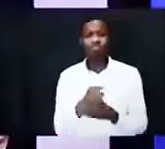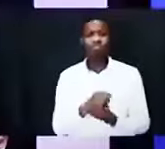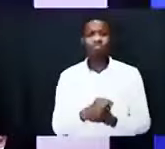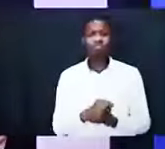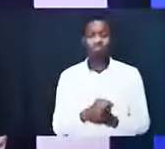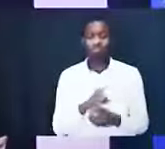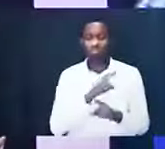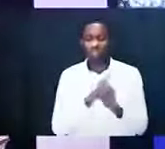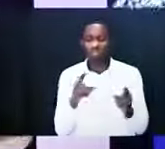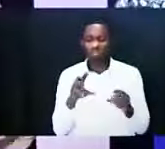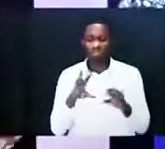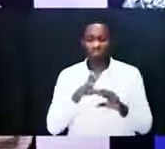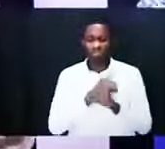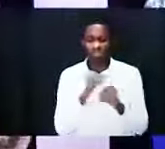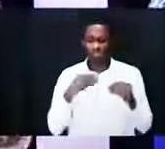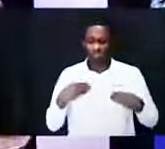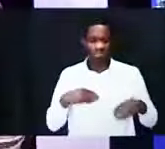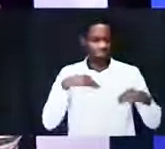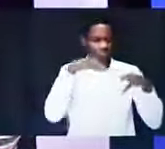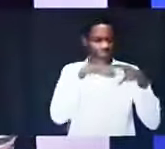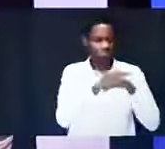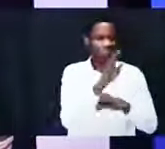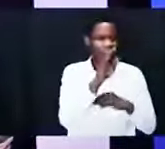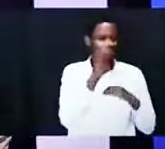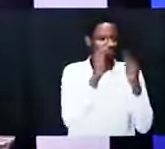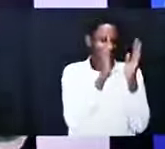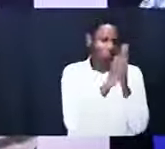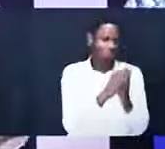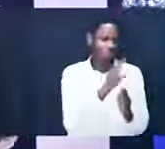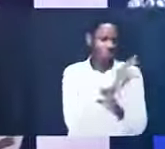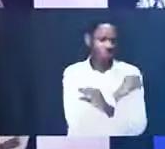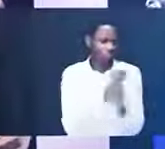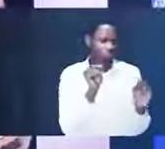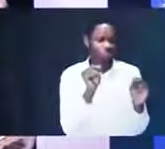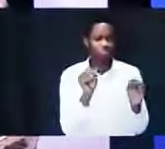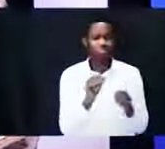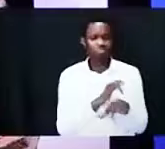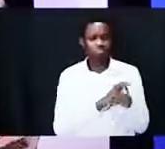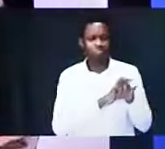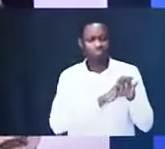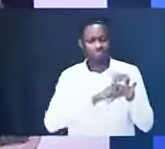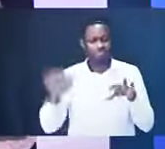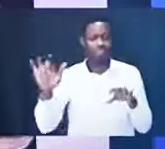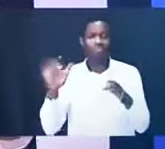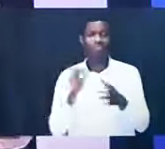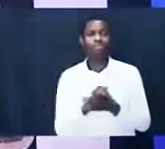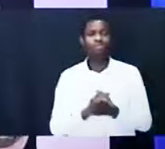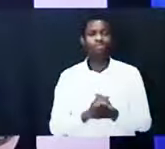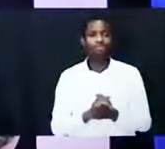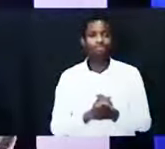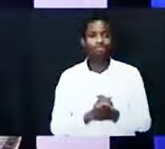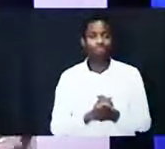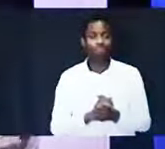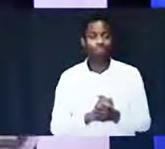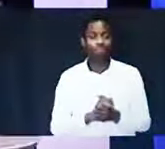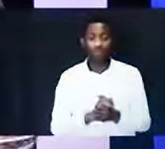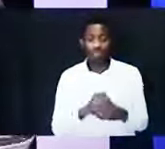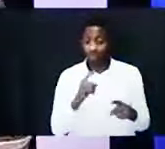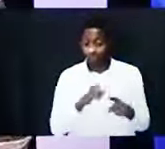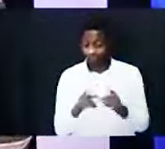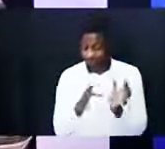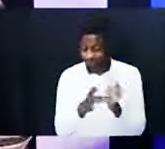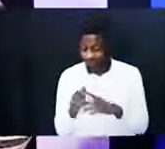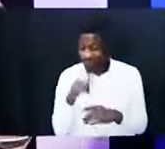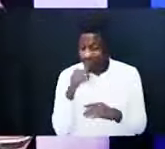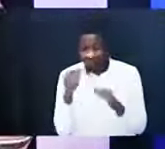And no one will go in there to pray. But this one was not praying the